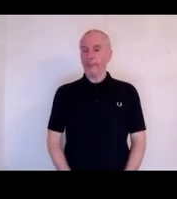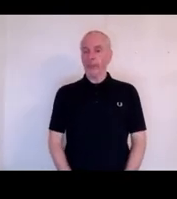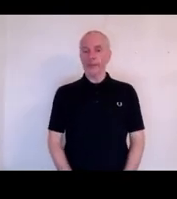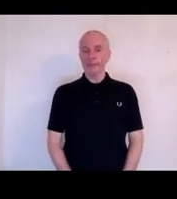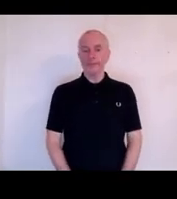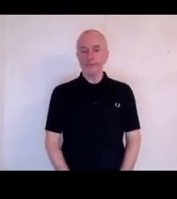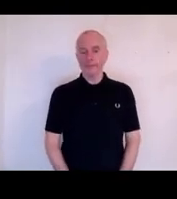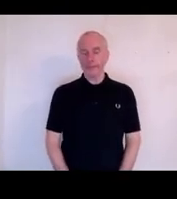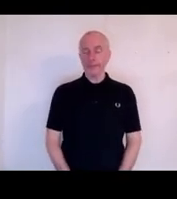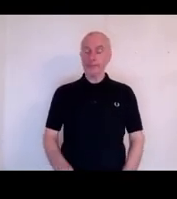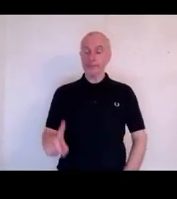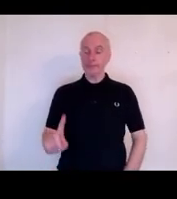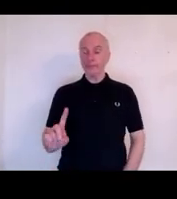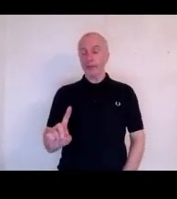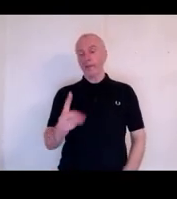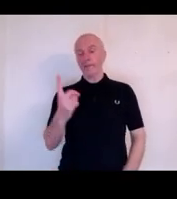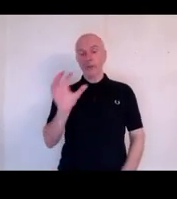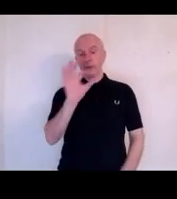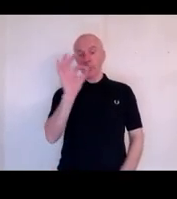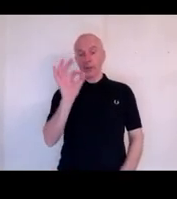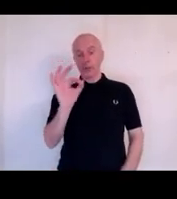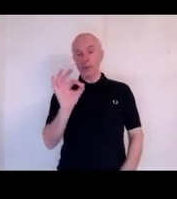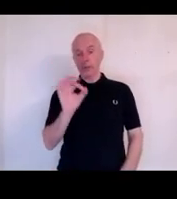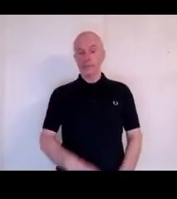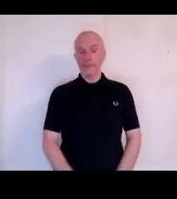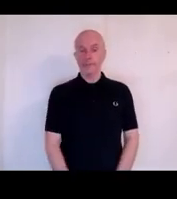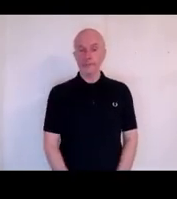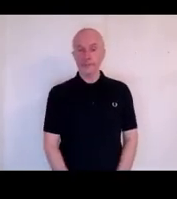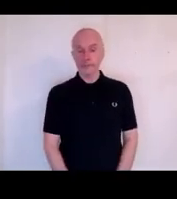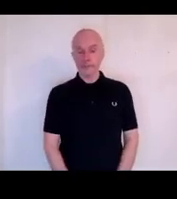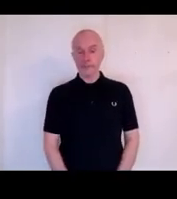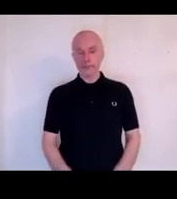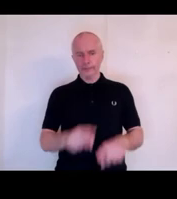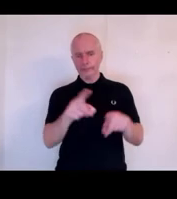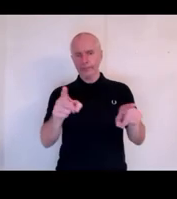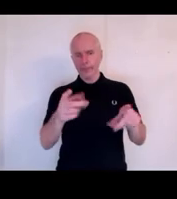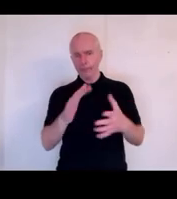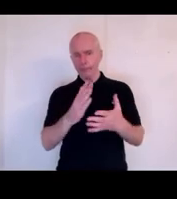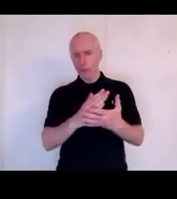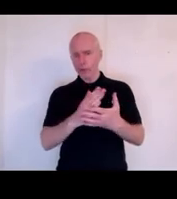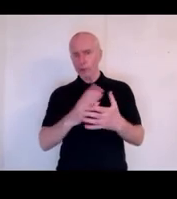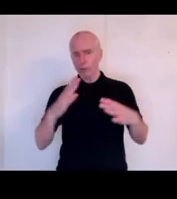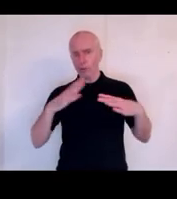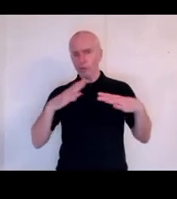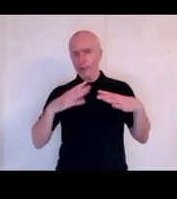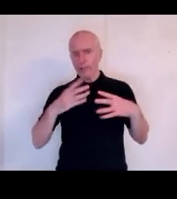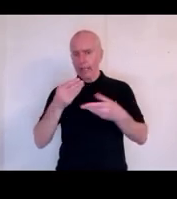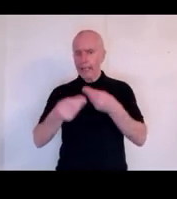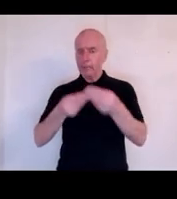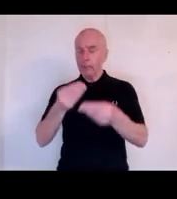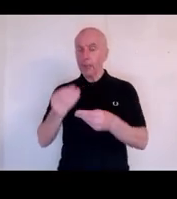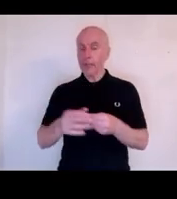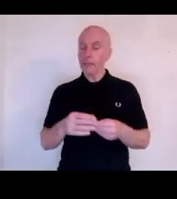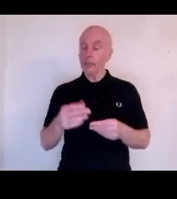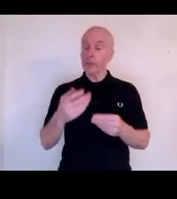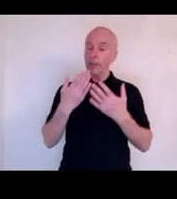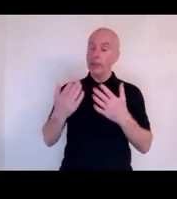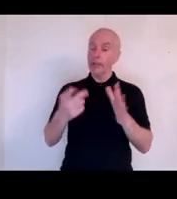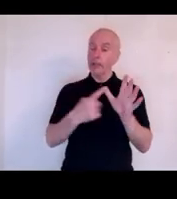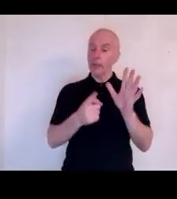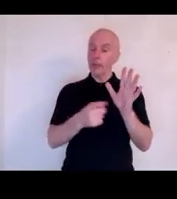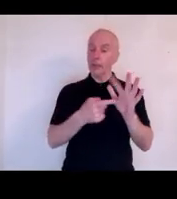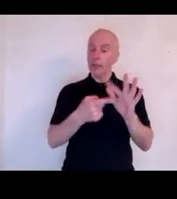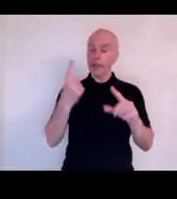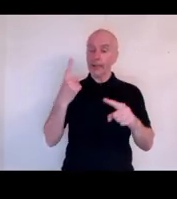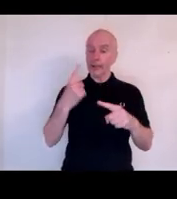pose you the first few questions. And you may have alluded to the answer actually in the second half. So thank you, Alex, for sending this